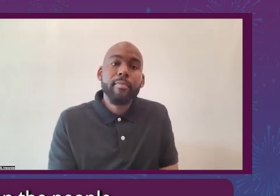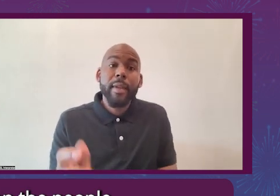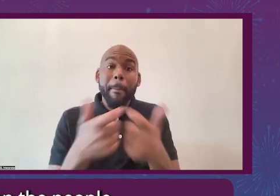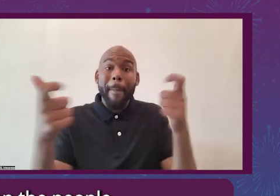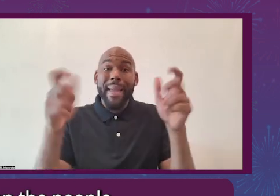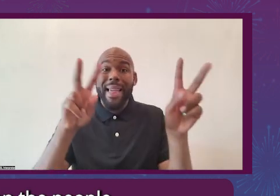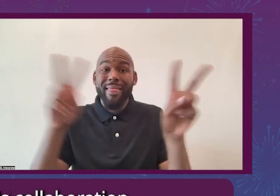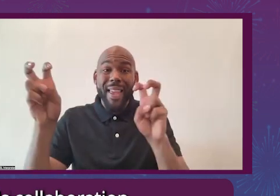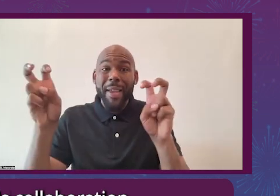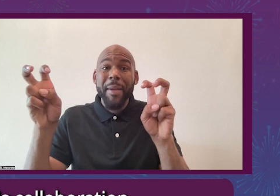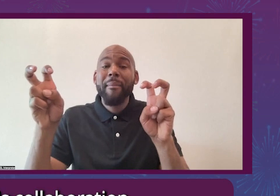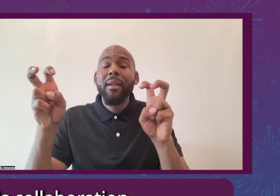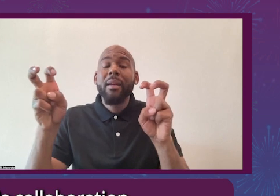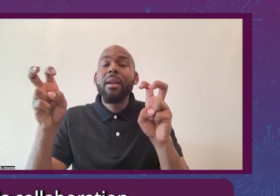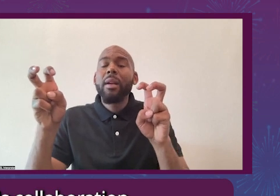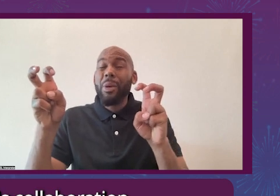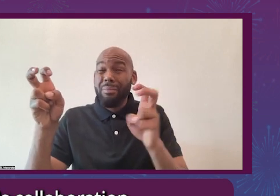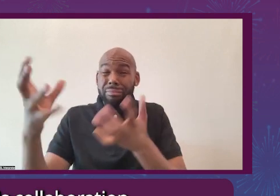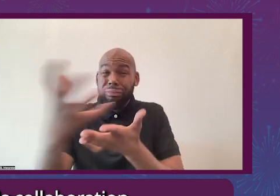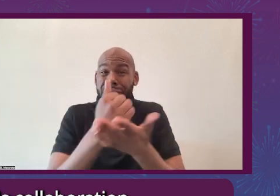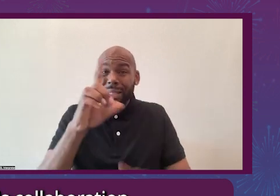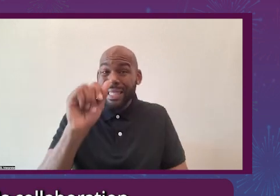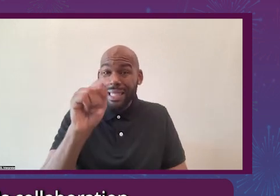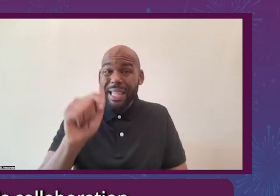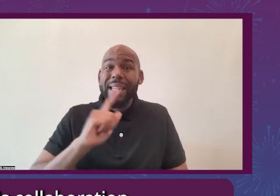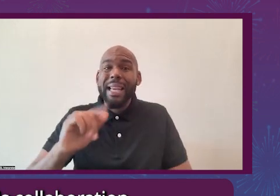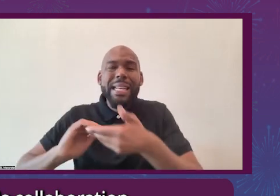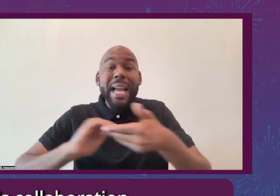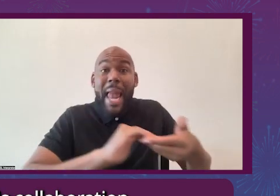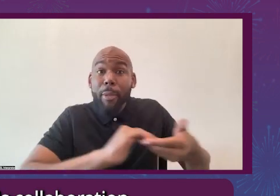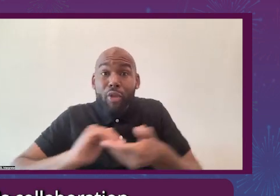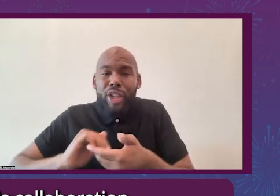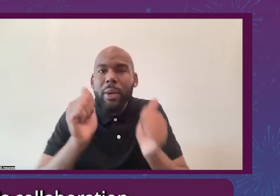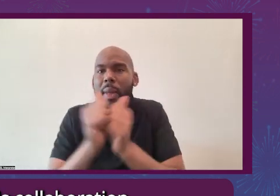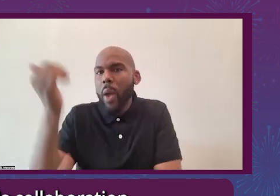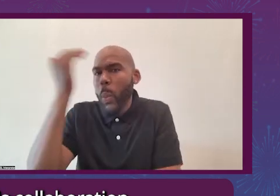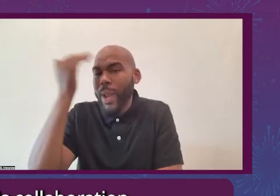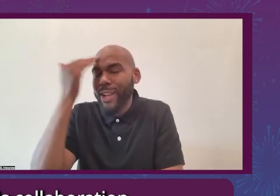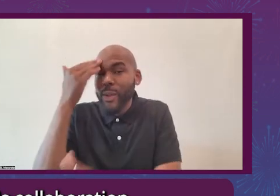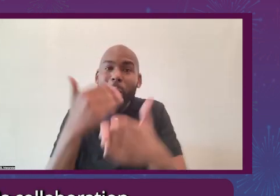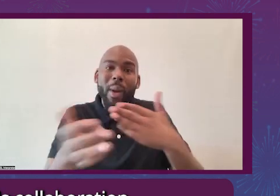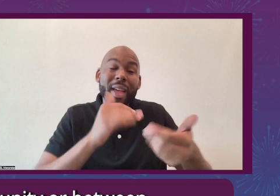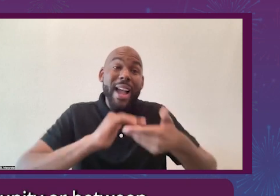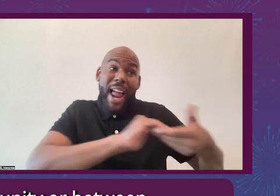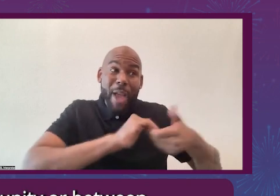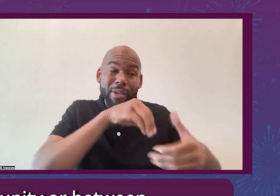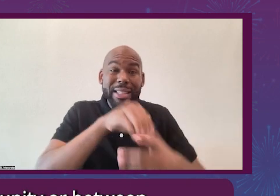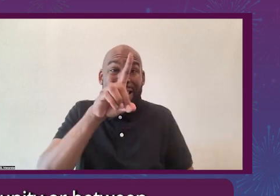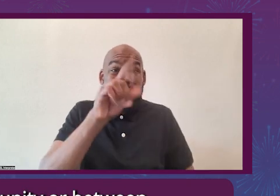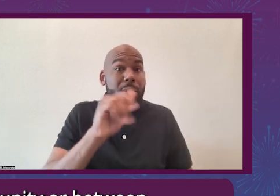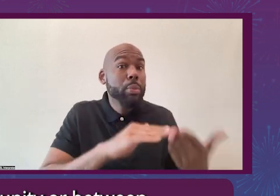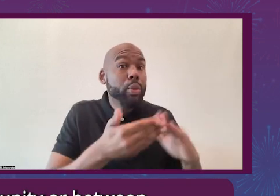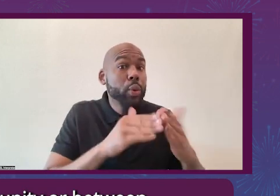A major theme weaving through all of the data is collaboration along with awareness. Whether it is collaboration needed within